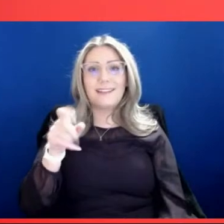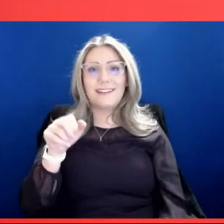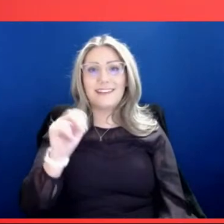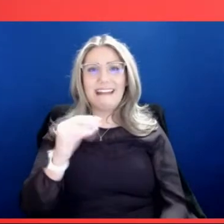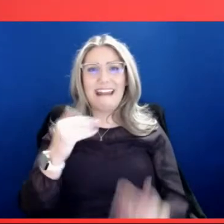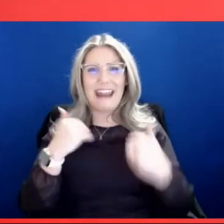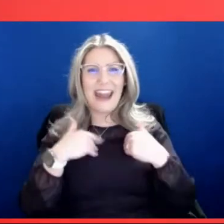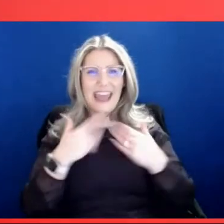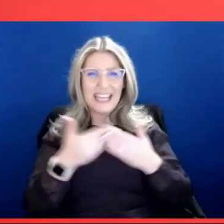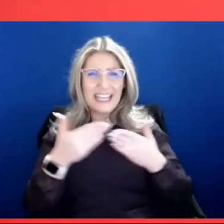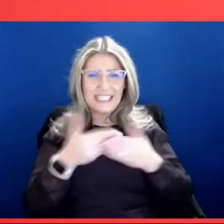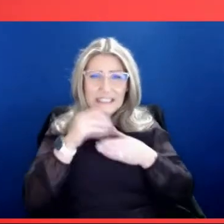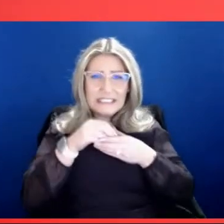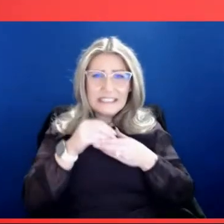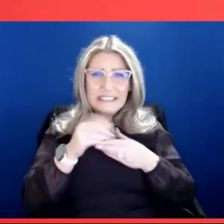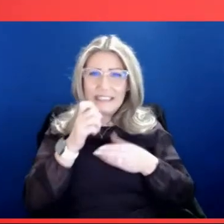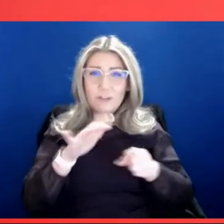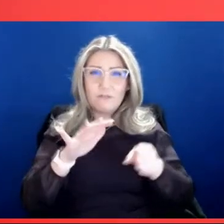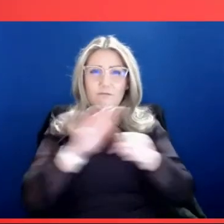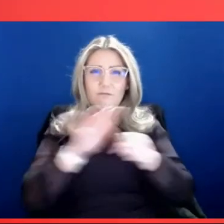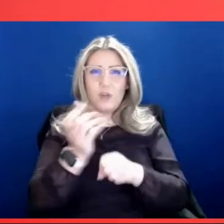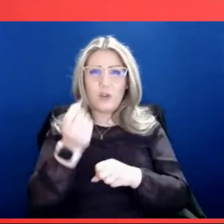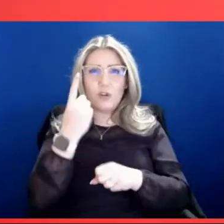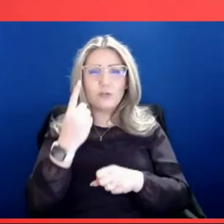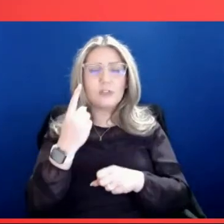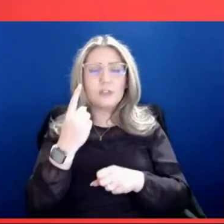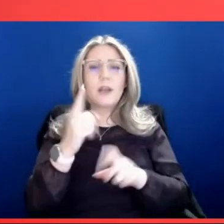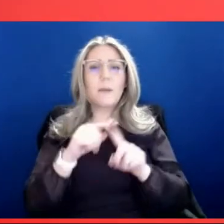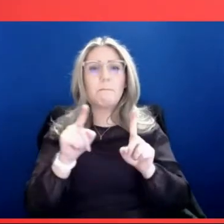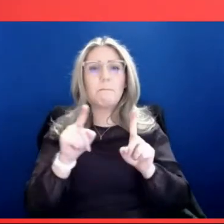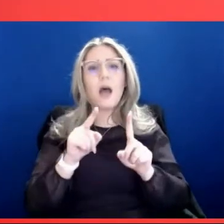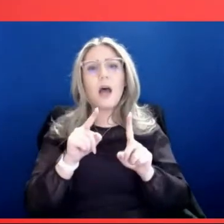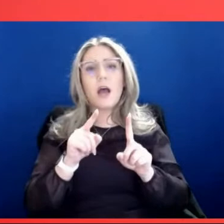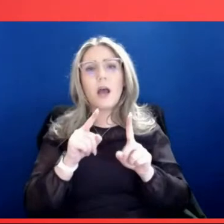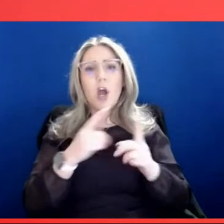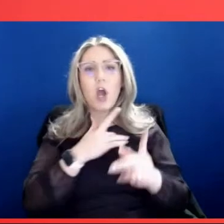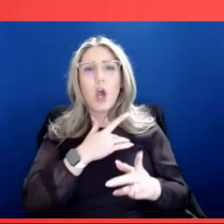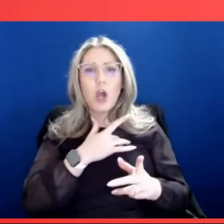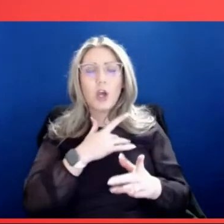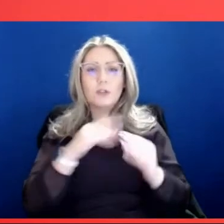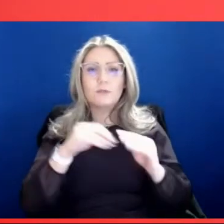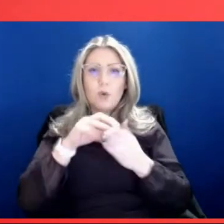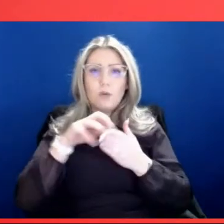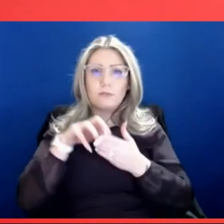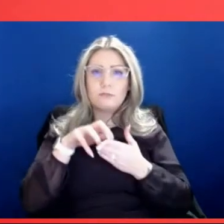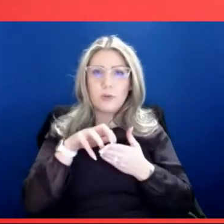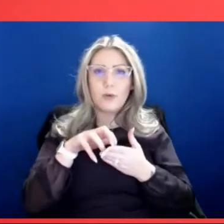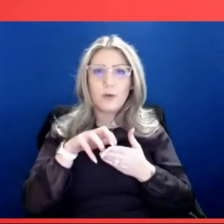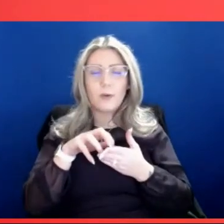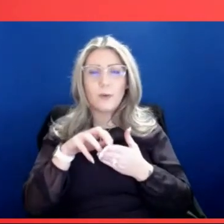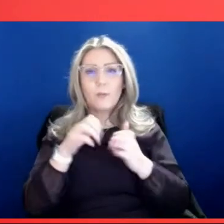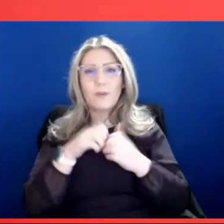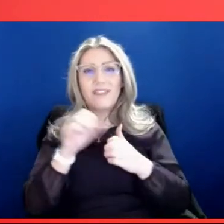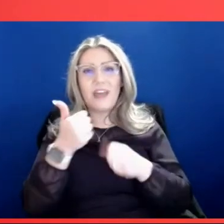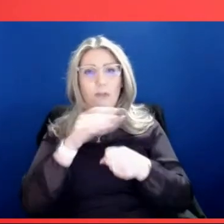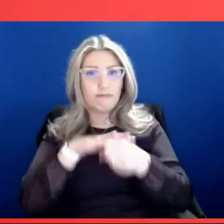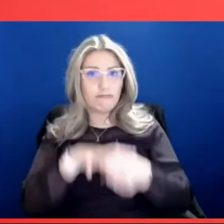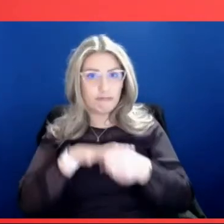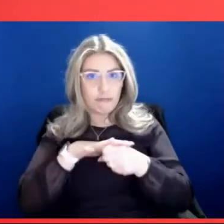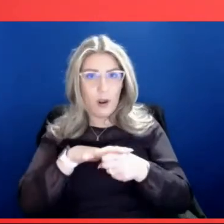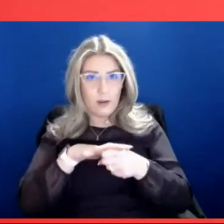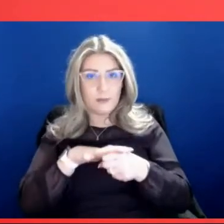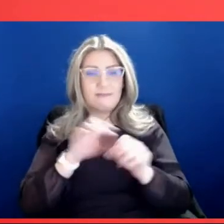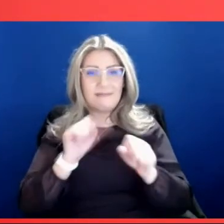don't fully understand, but we know that hearts are more vulnerable to weakening with other stresses. And